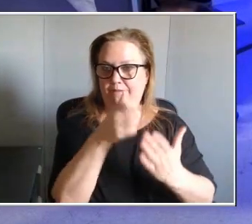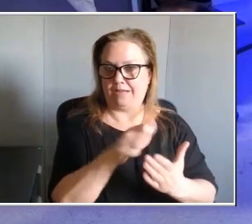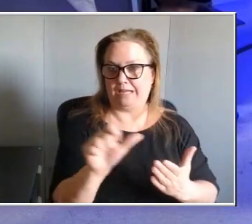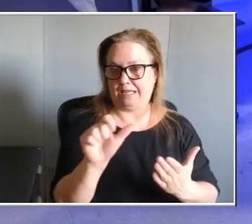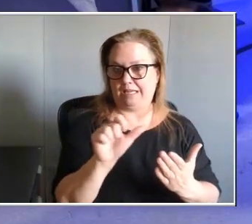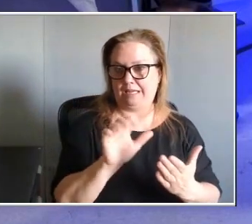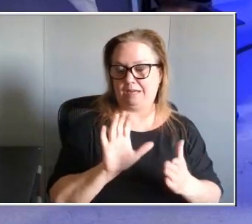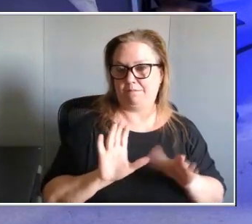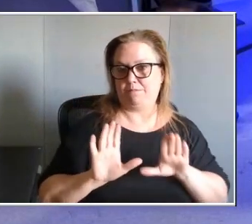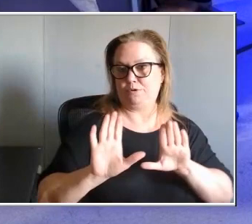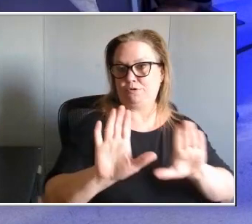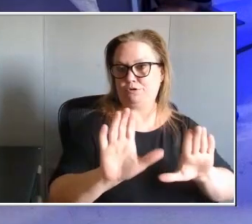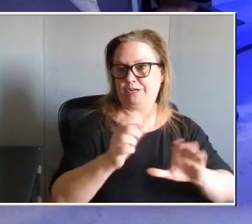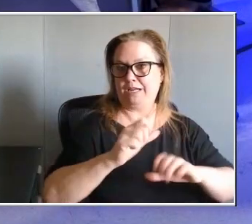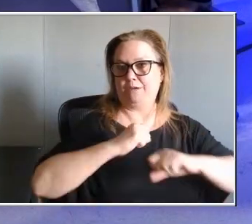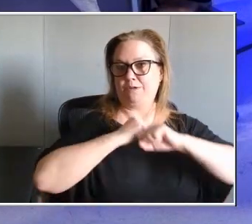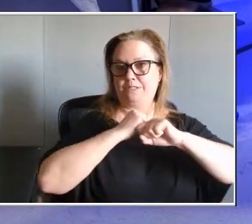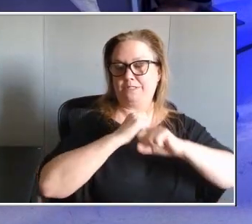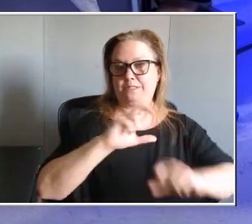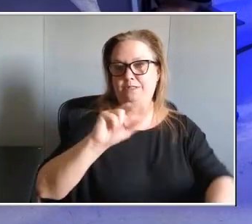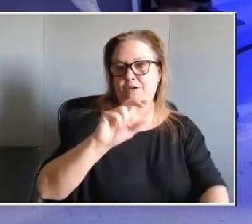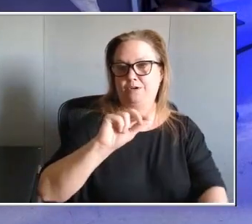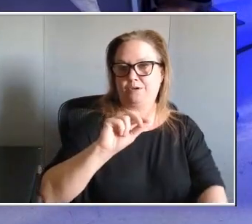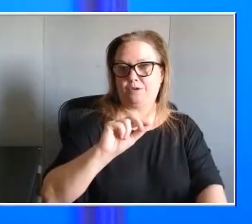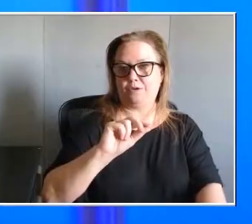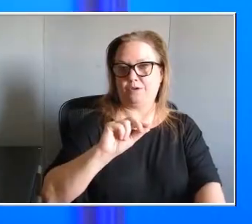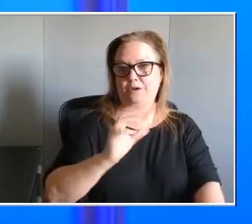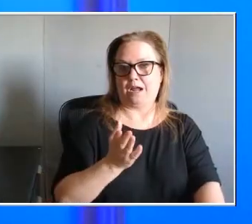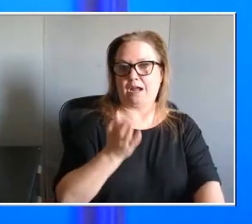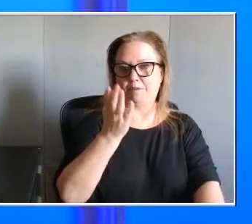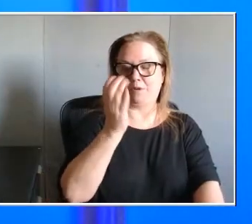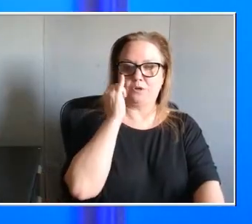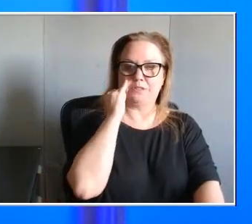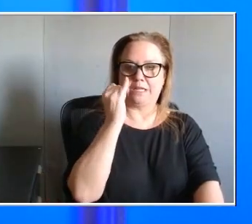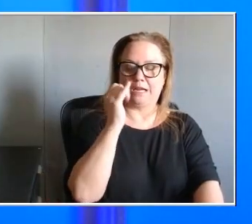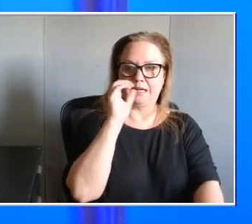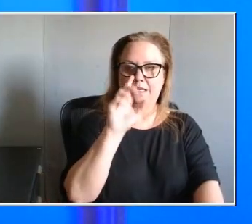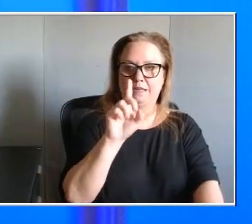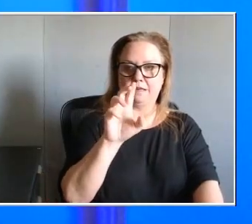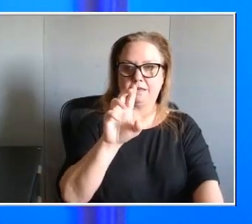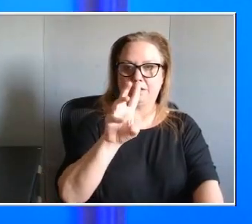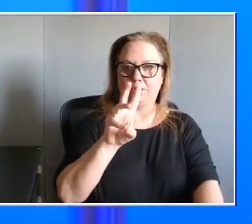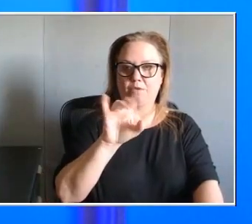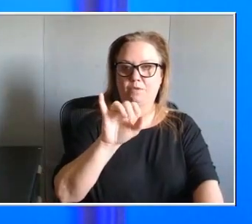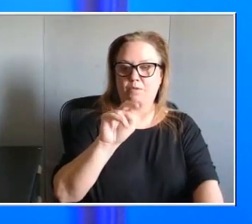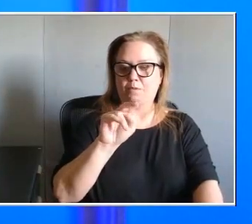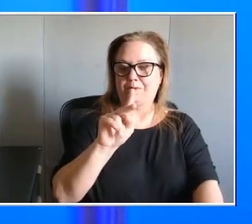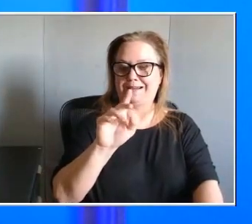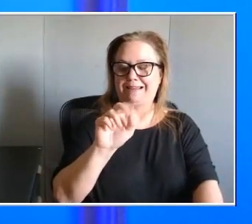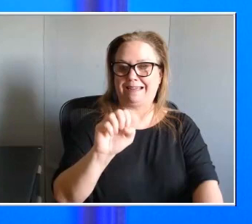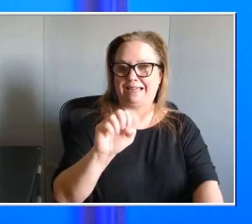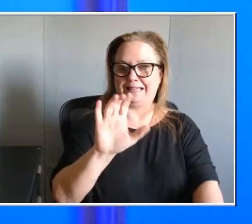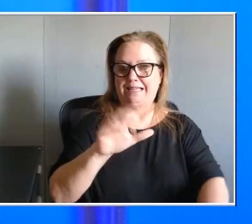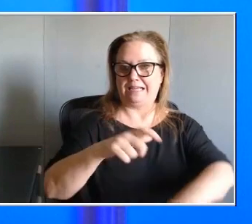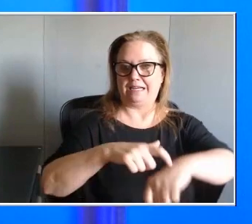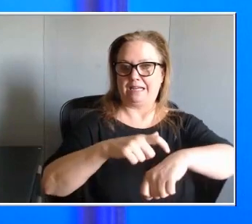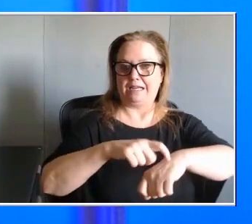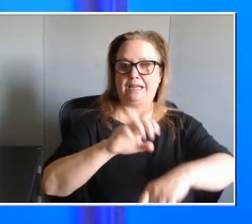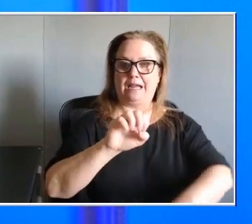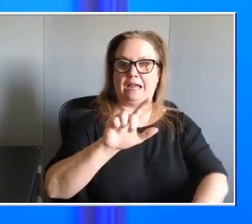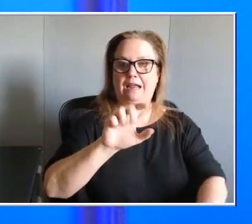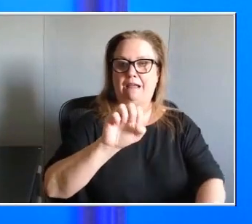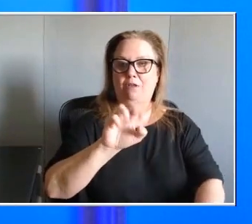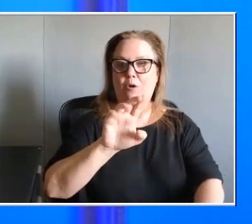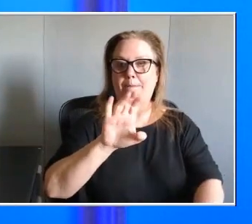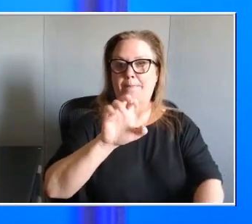Did you run into resistance? No, I think I proposed the idea to Dr. Winnicke, and at the time Ed Ellerbeck was our chair, and